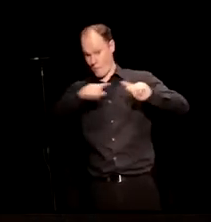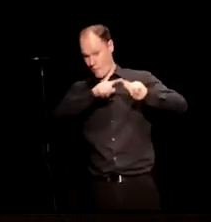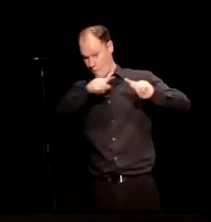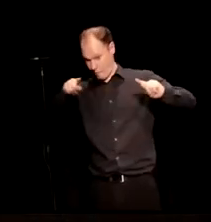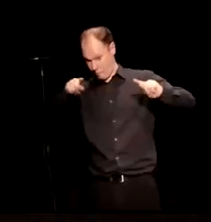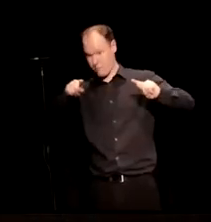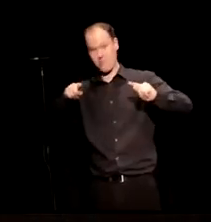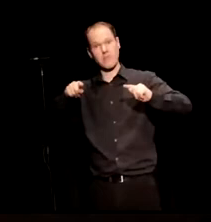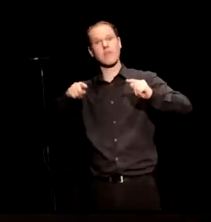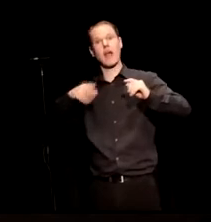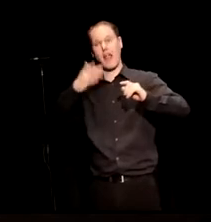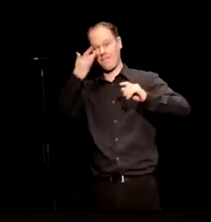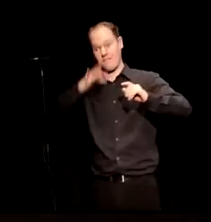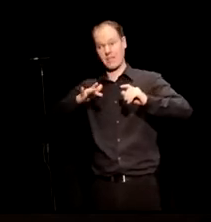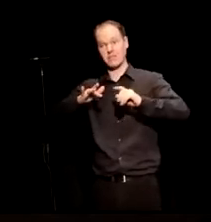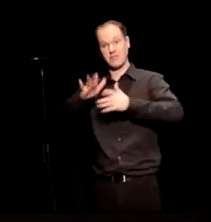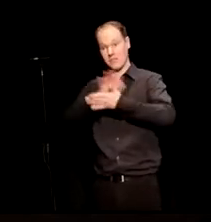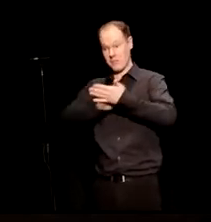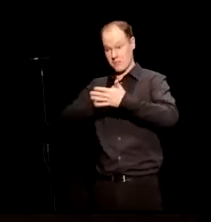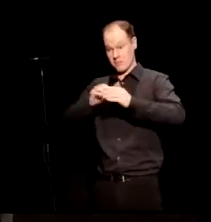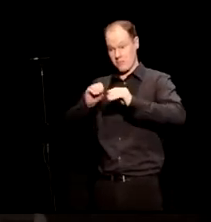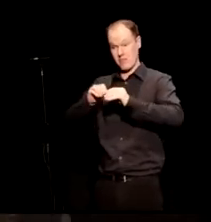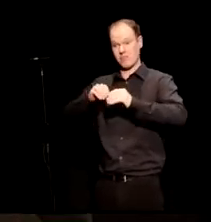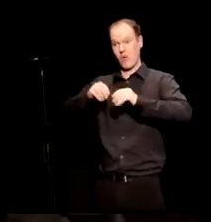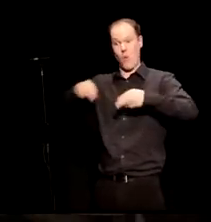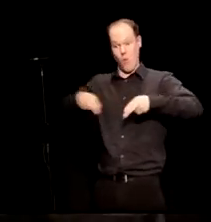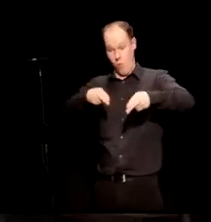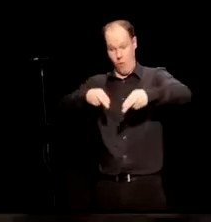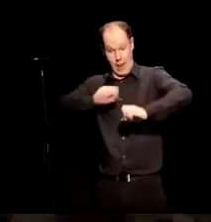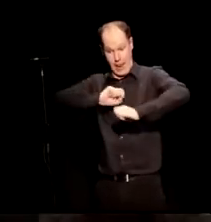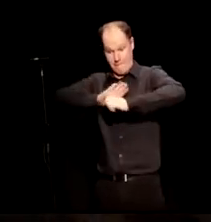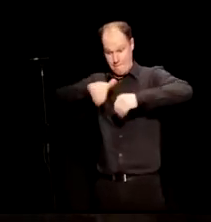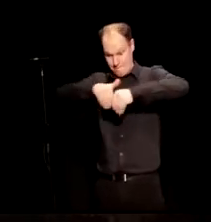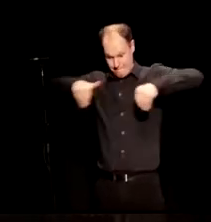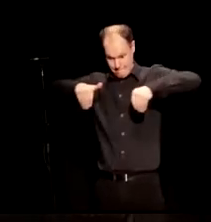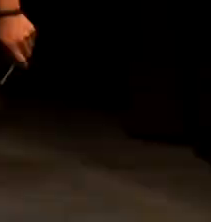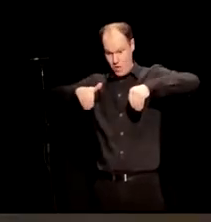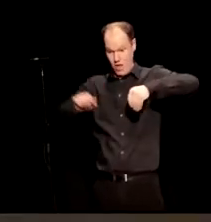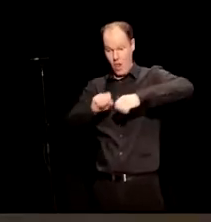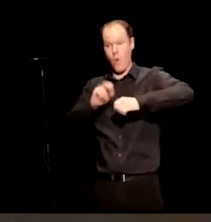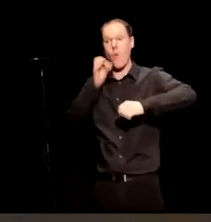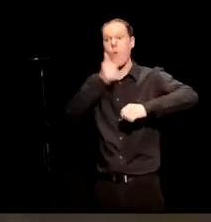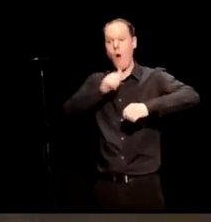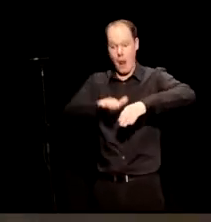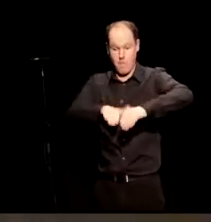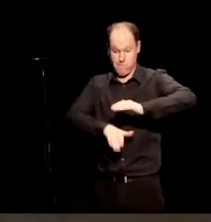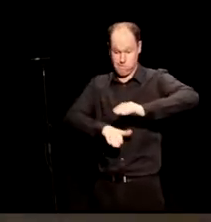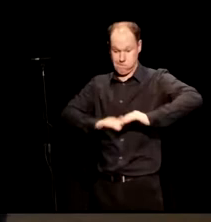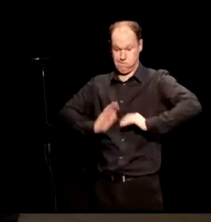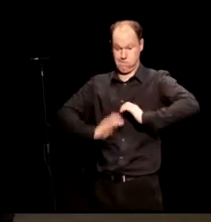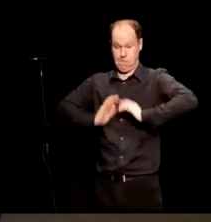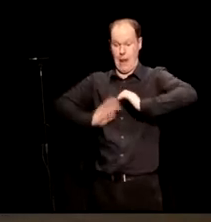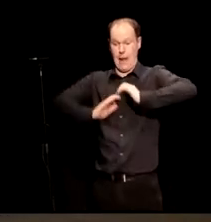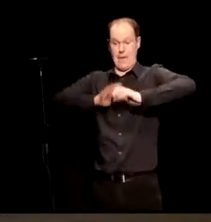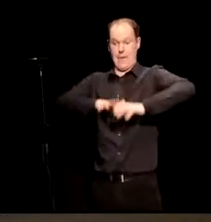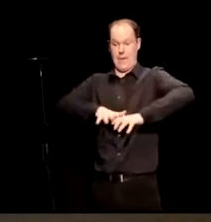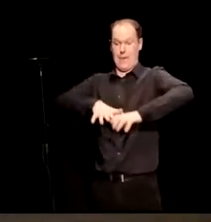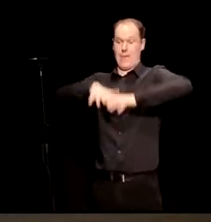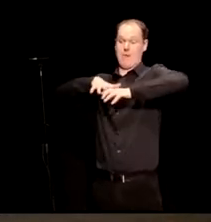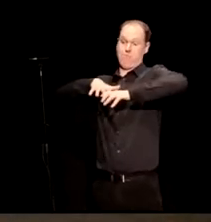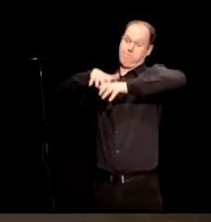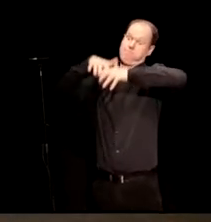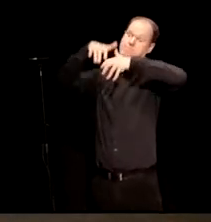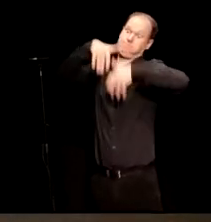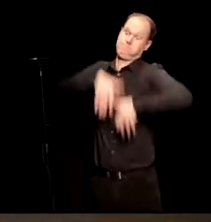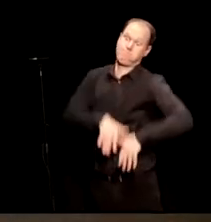burst its banks. The water swept through the chasm and carried Nick Carter to town 30 miles away and landed him on